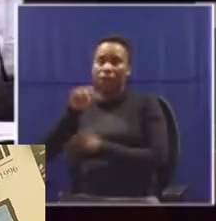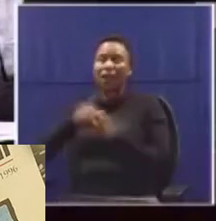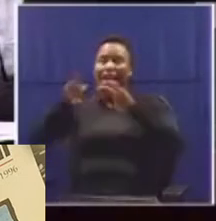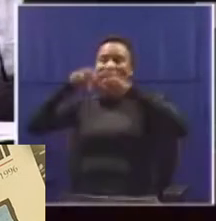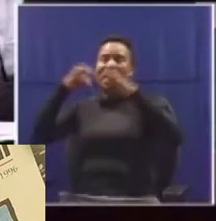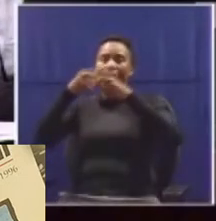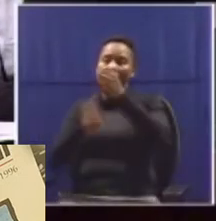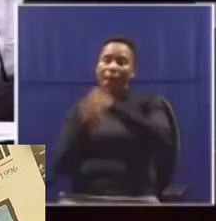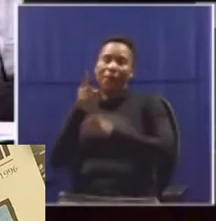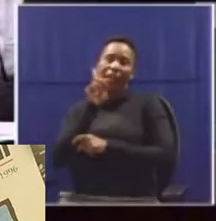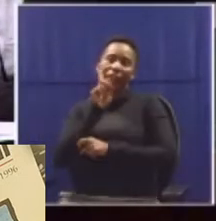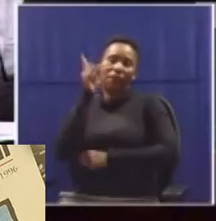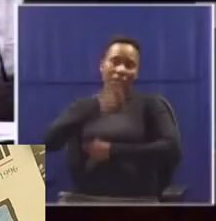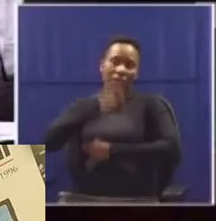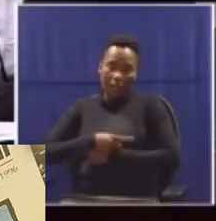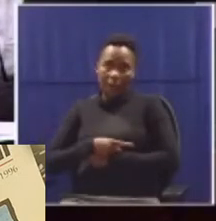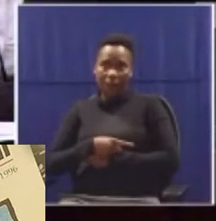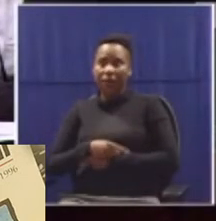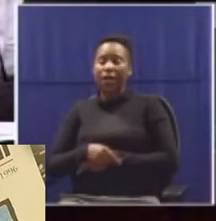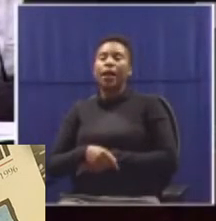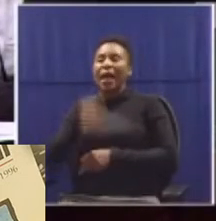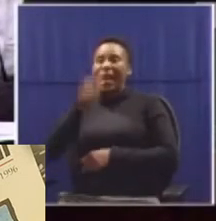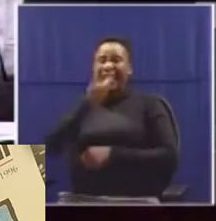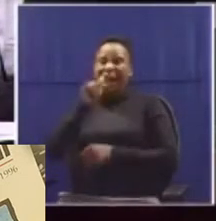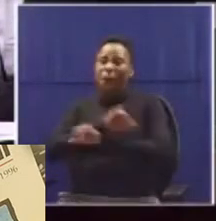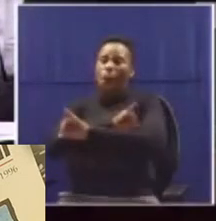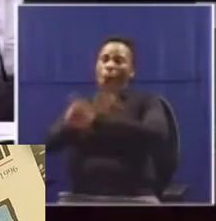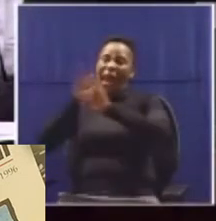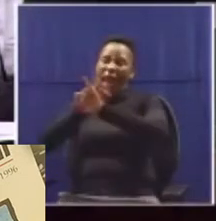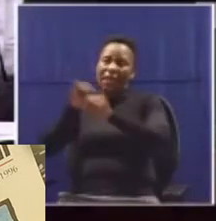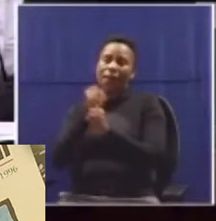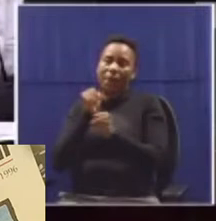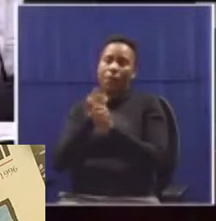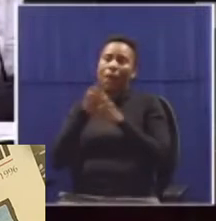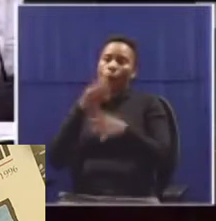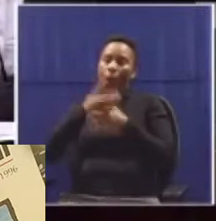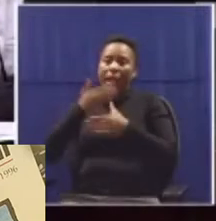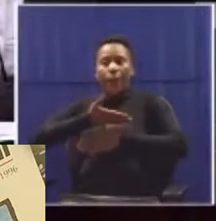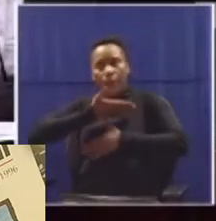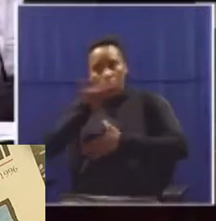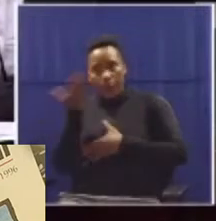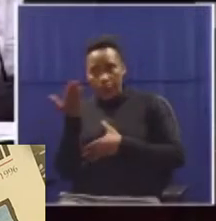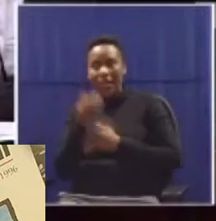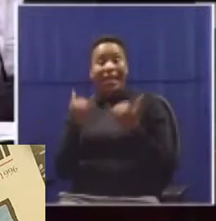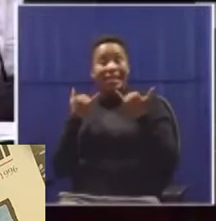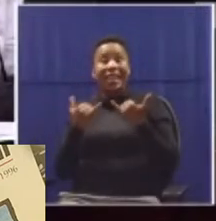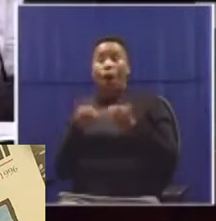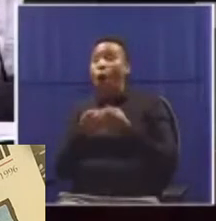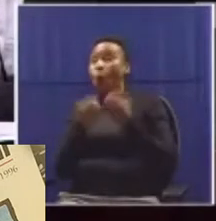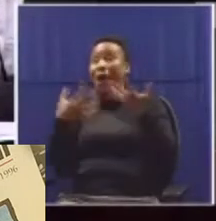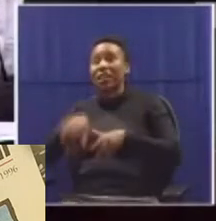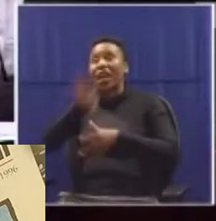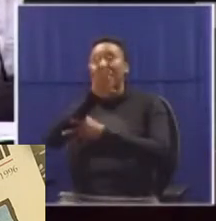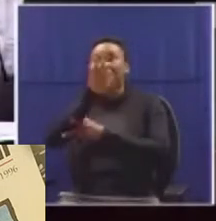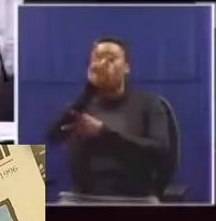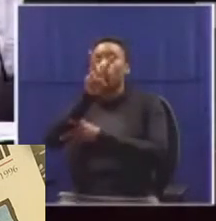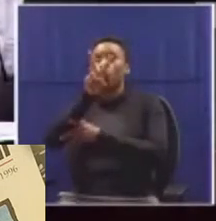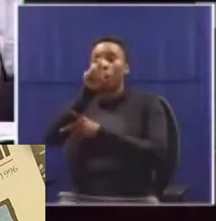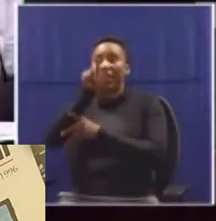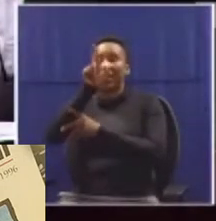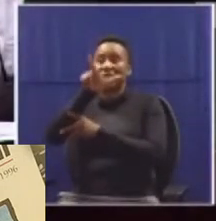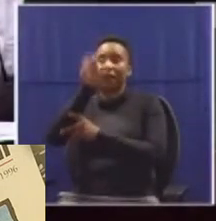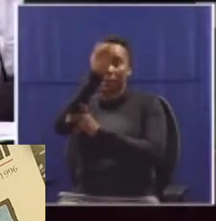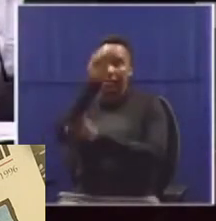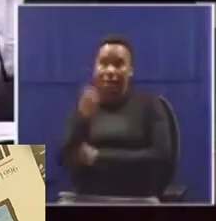day crime is further exacerbated by the crippling unemployment which currently stands at 32.7